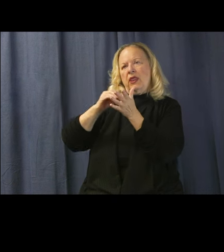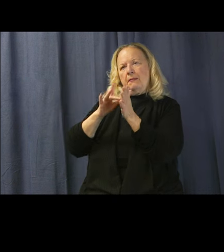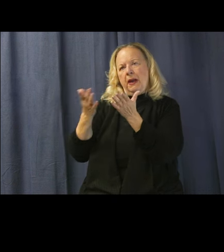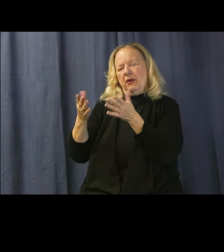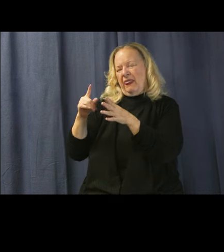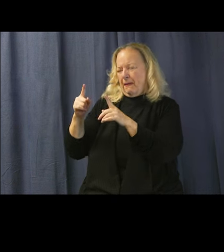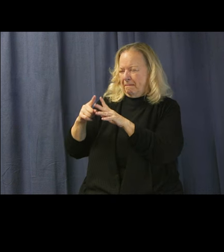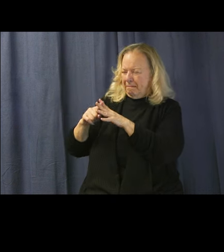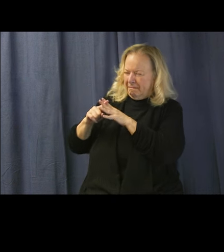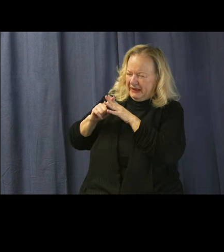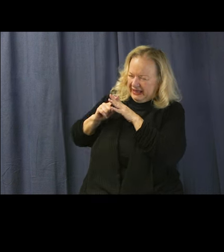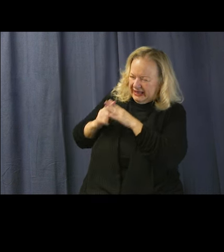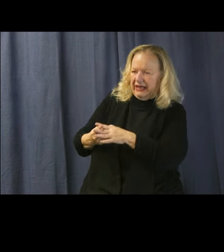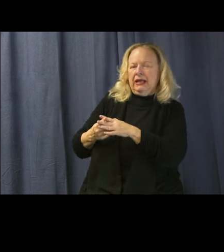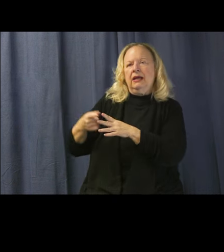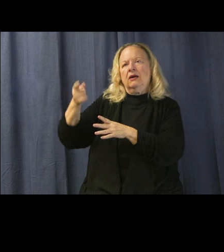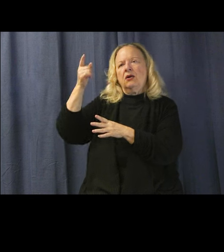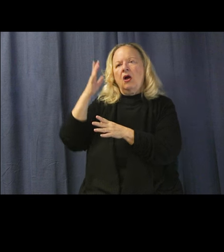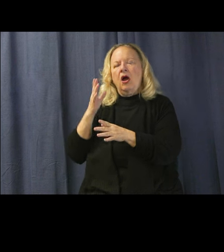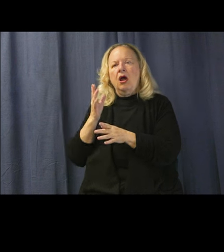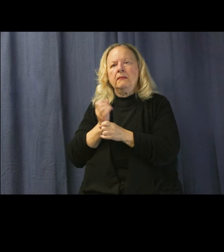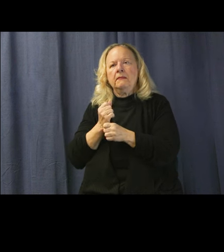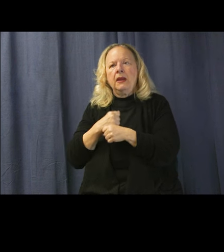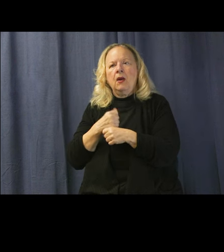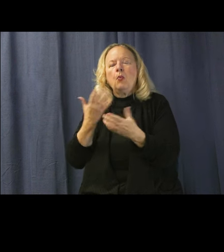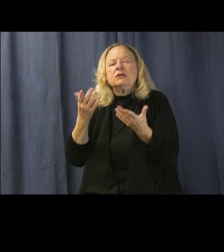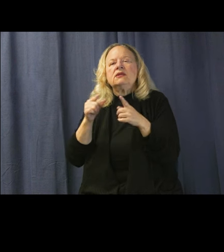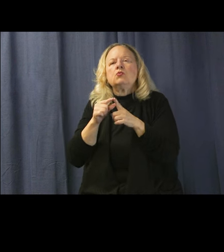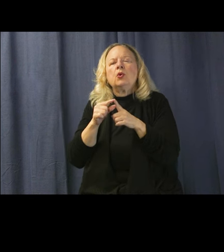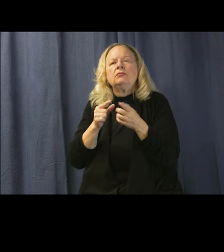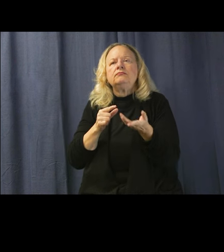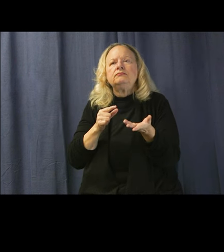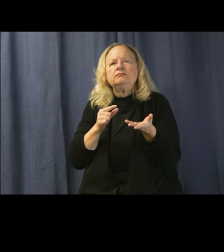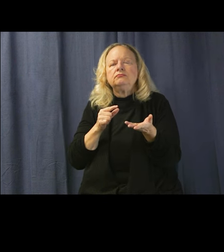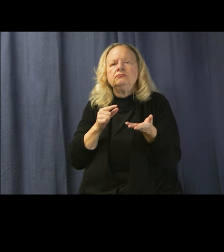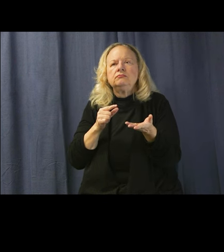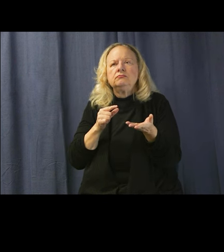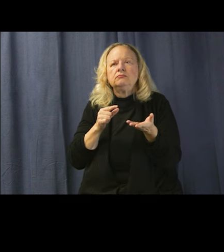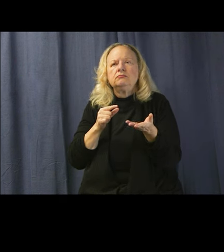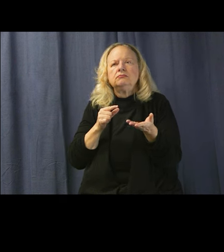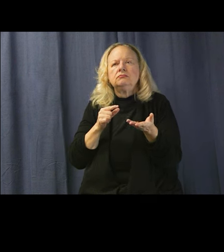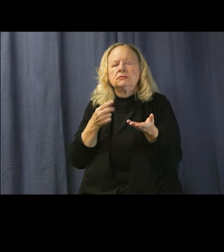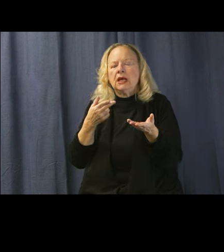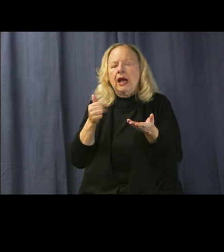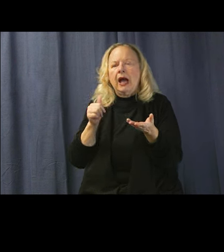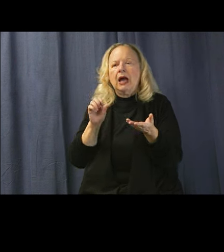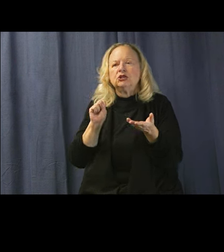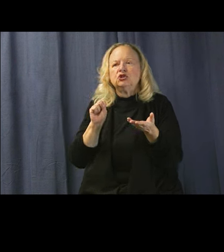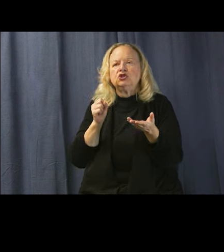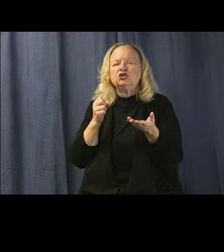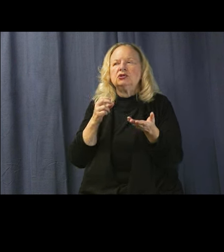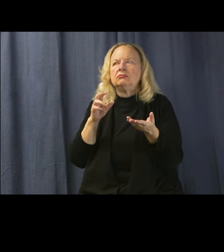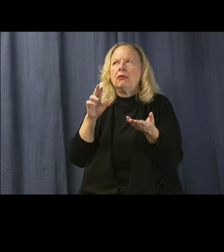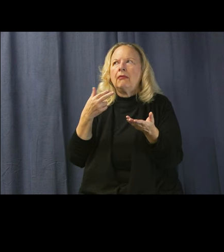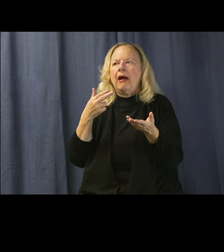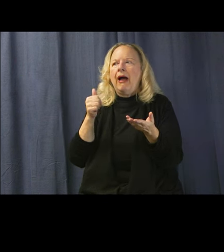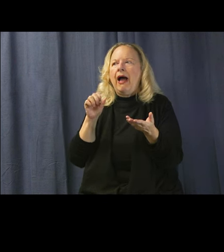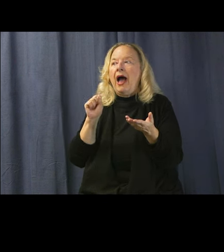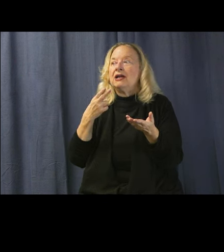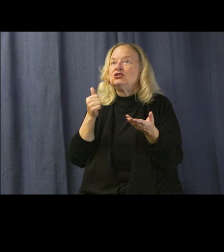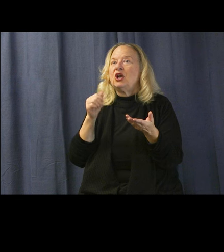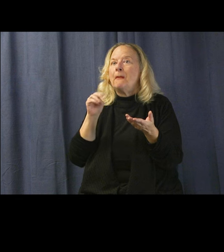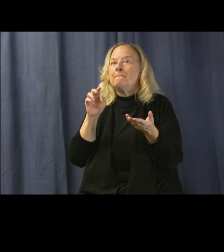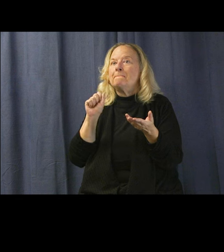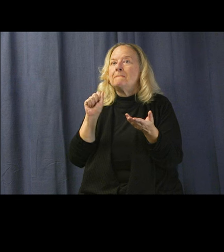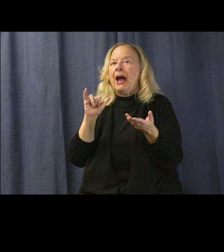the beginning, God created something. And what is this word? Hashemayim. Not